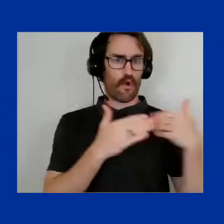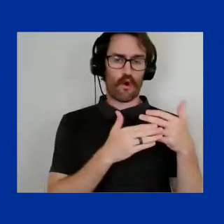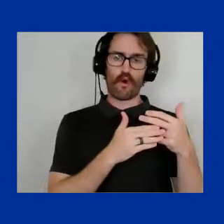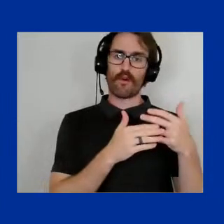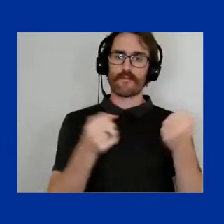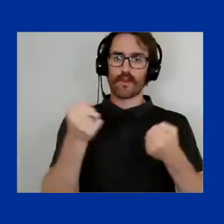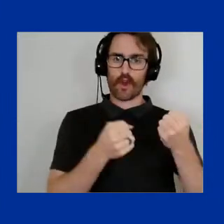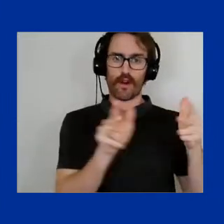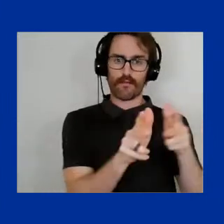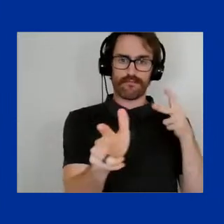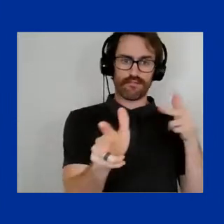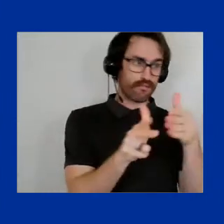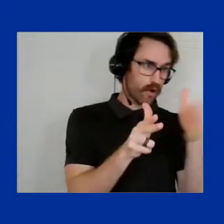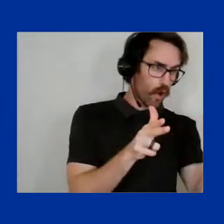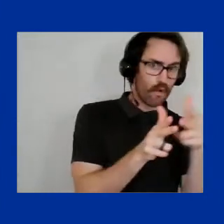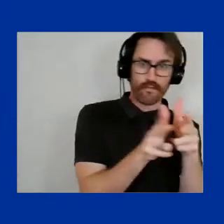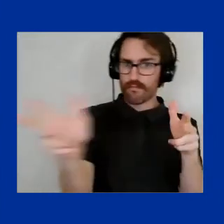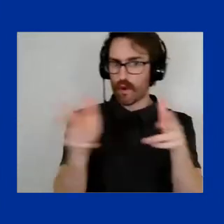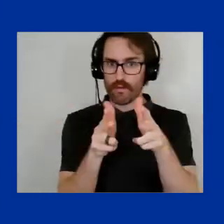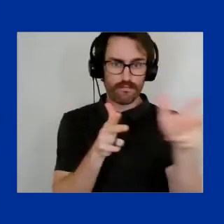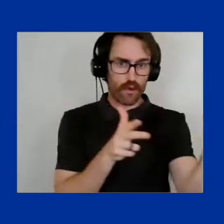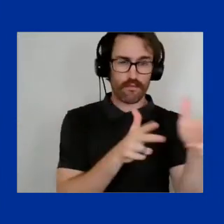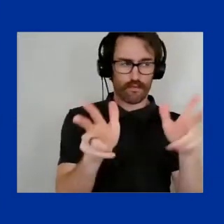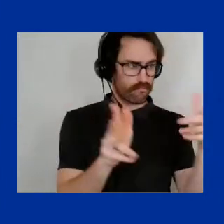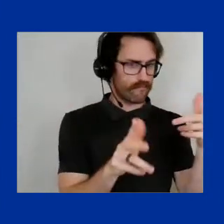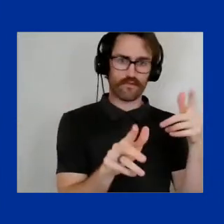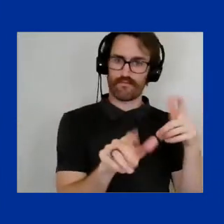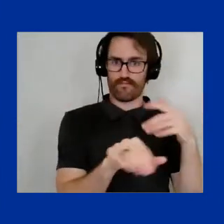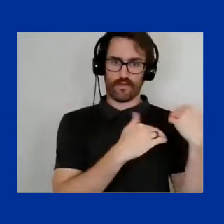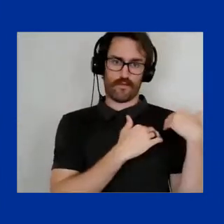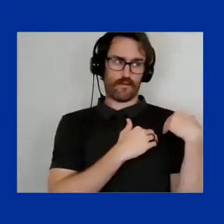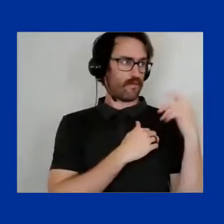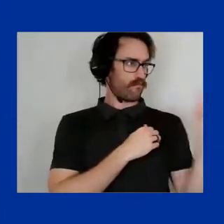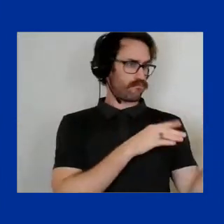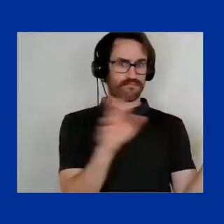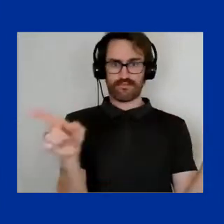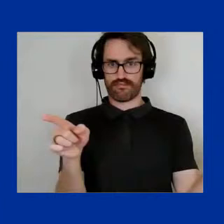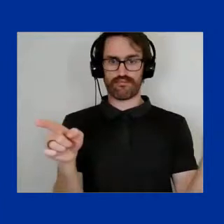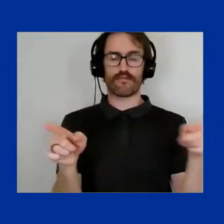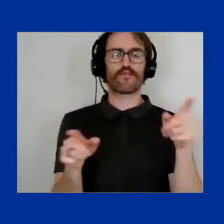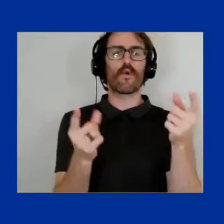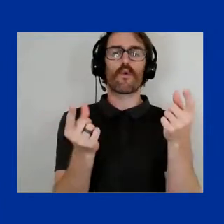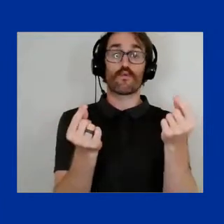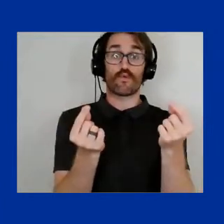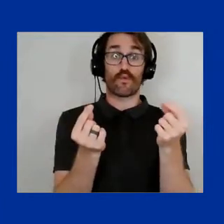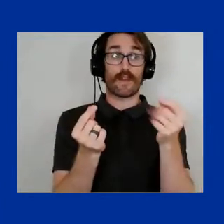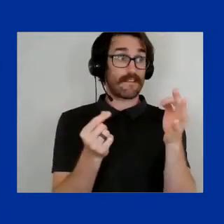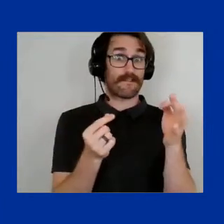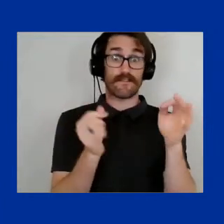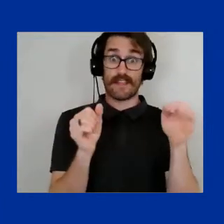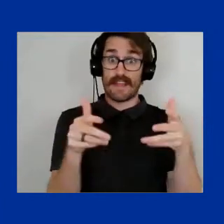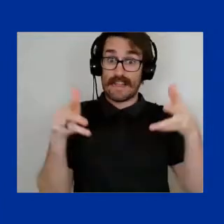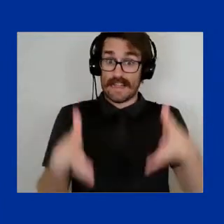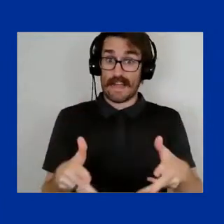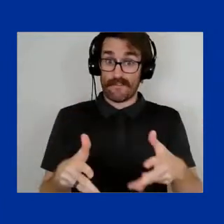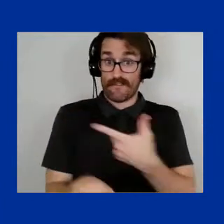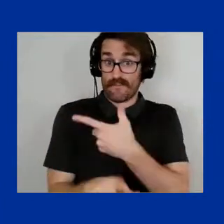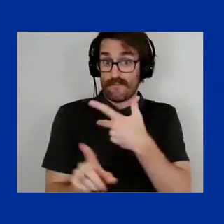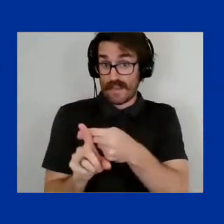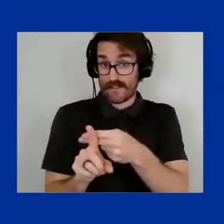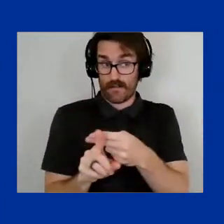those officers the medical team there takes advantage and has been immunizing them because we've